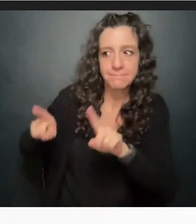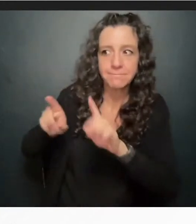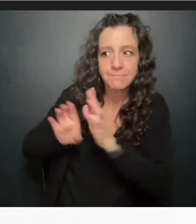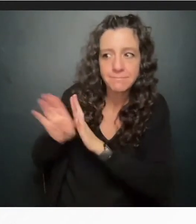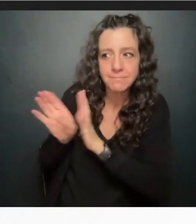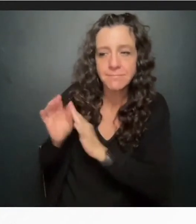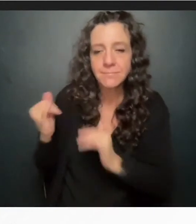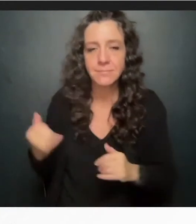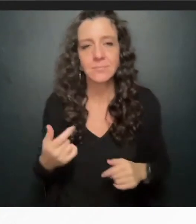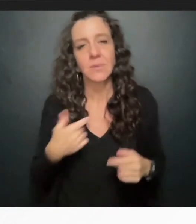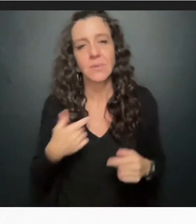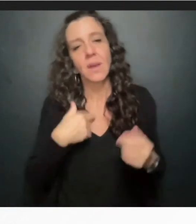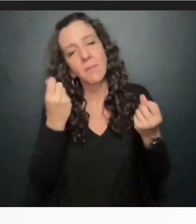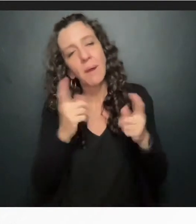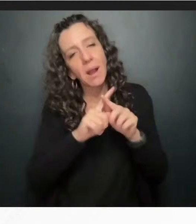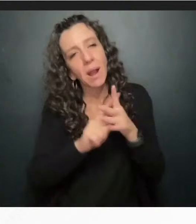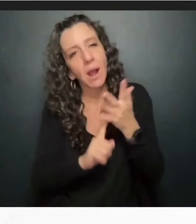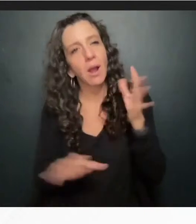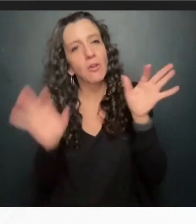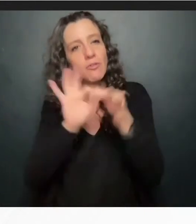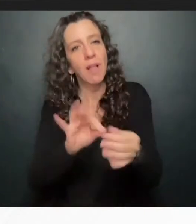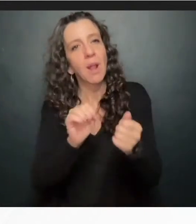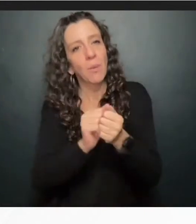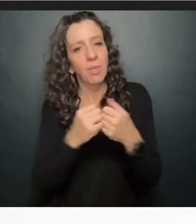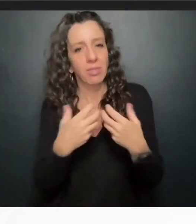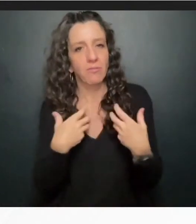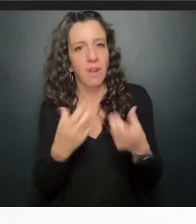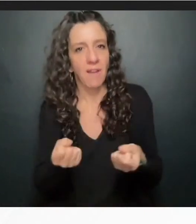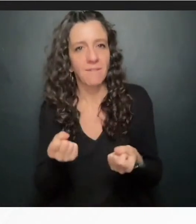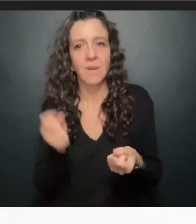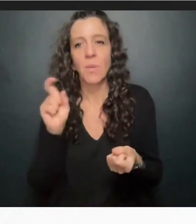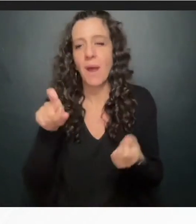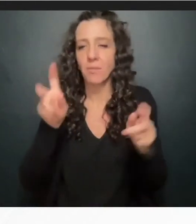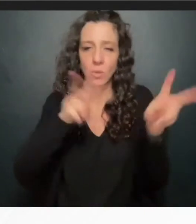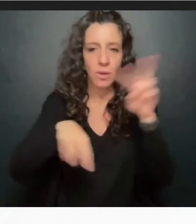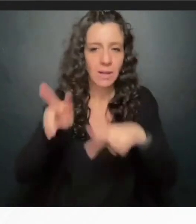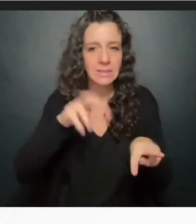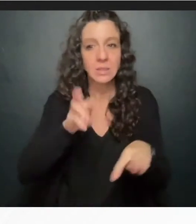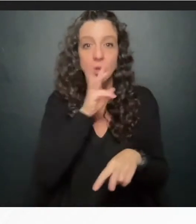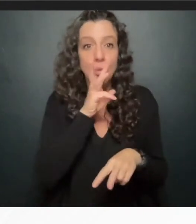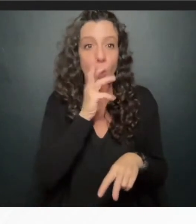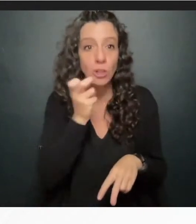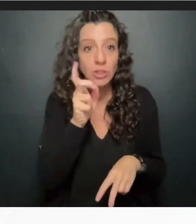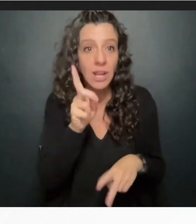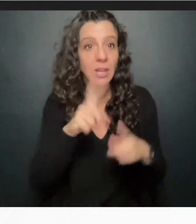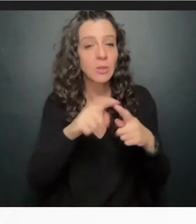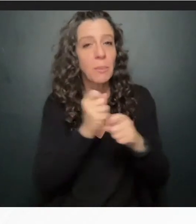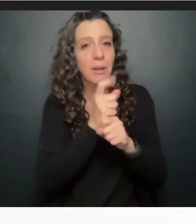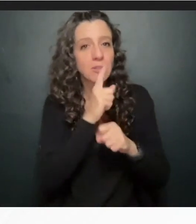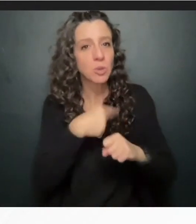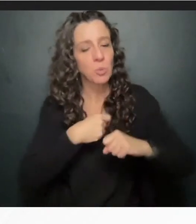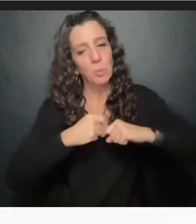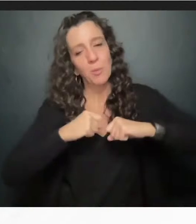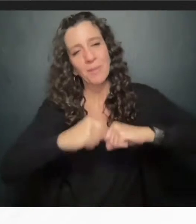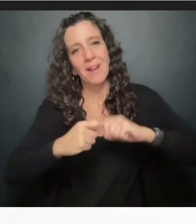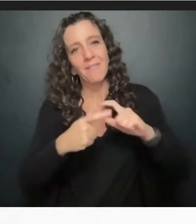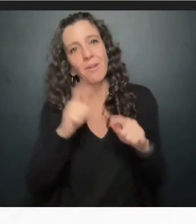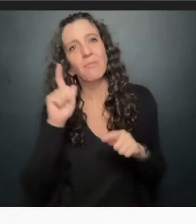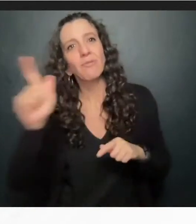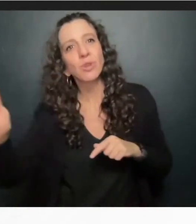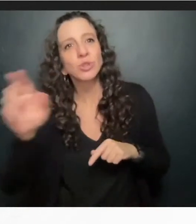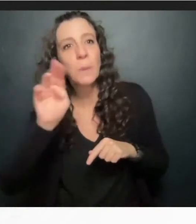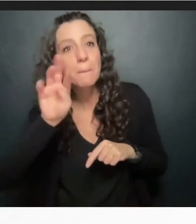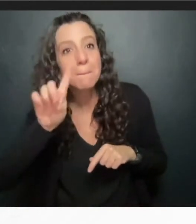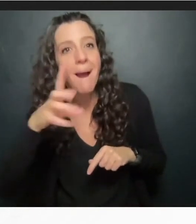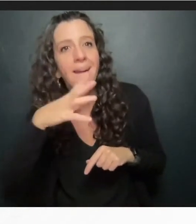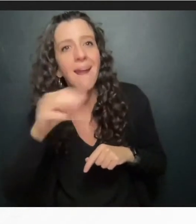components related to recovery. We're going to be working through watershed assessments to protect from future mud and debris flow threats, everything